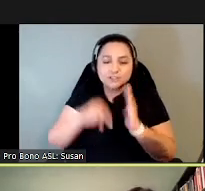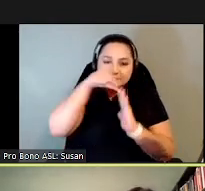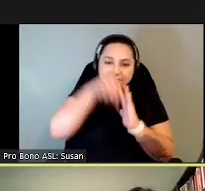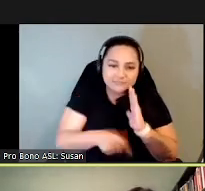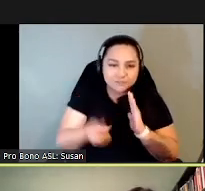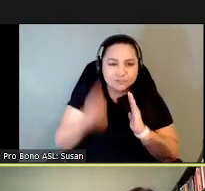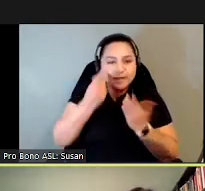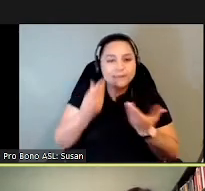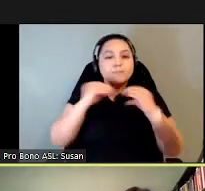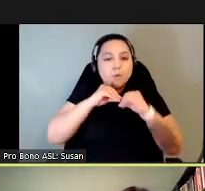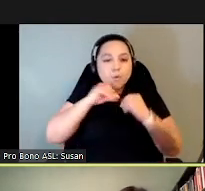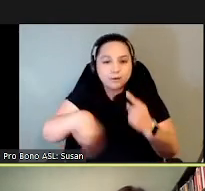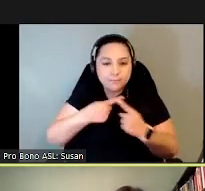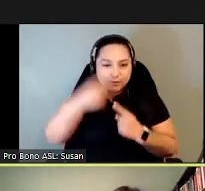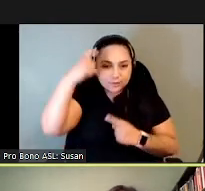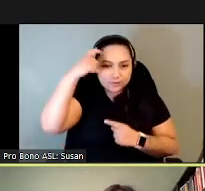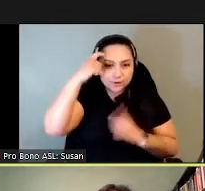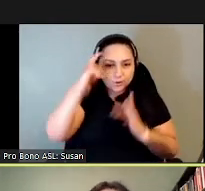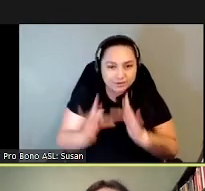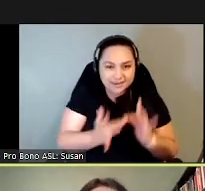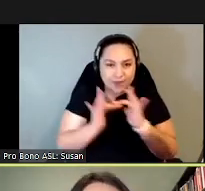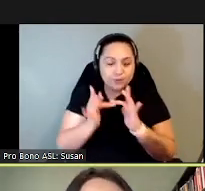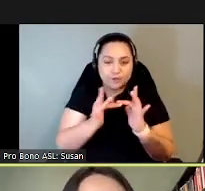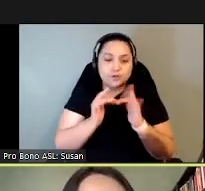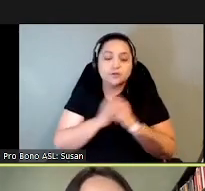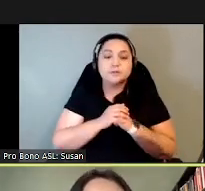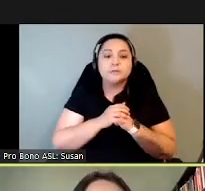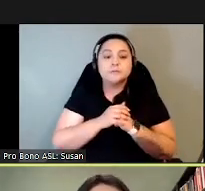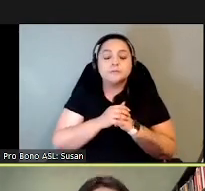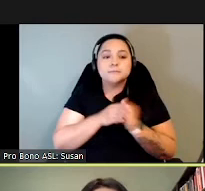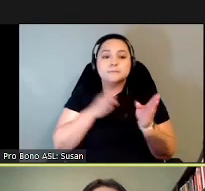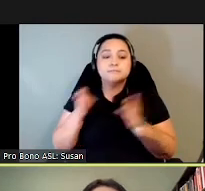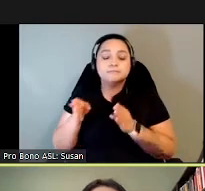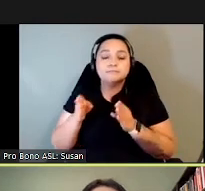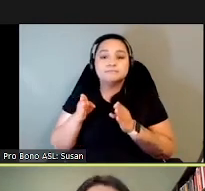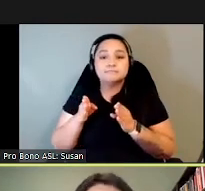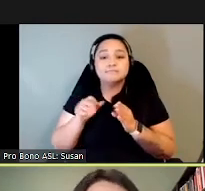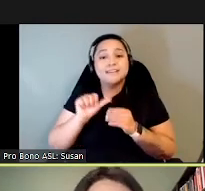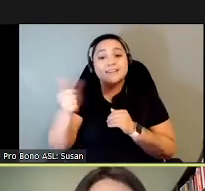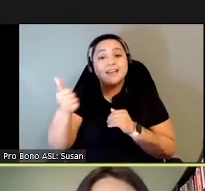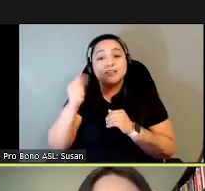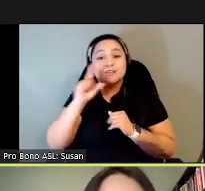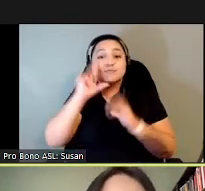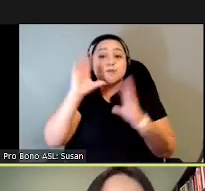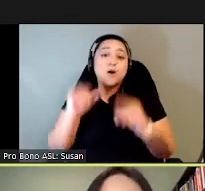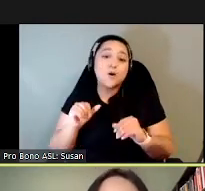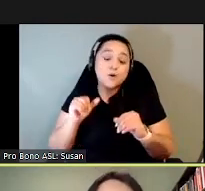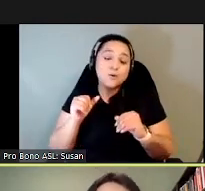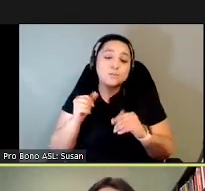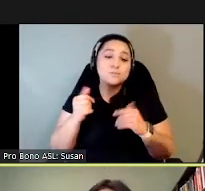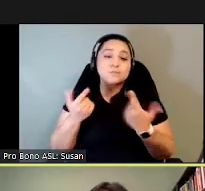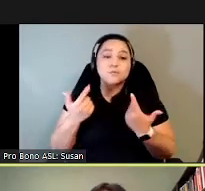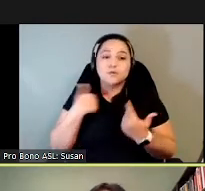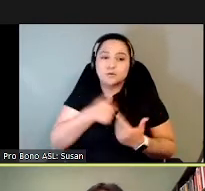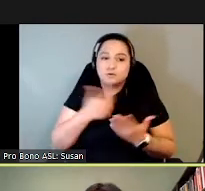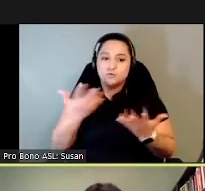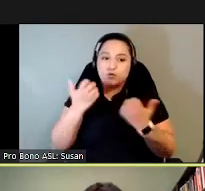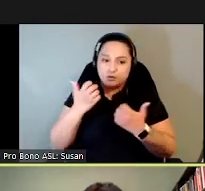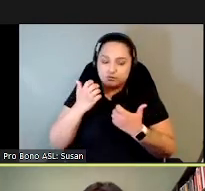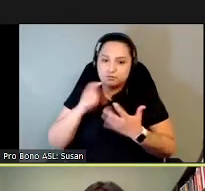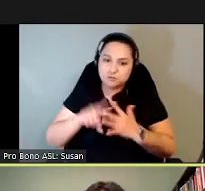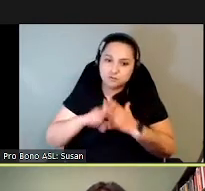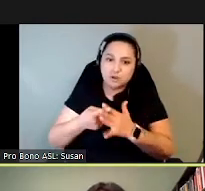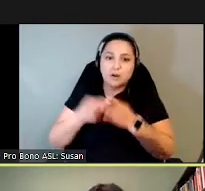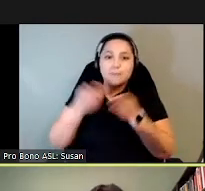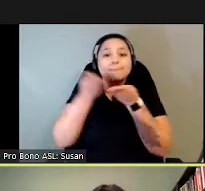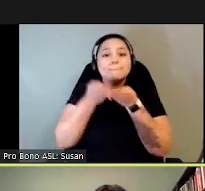CDIM. Another dream is to start public walk-in CDIM rooms for the treatment of